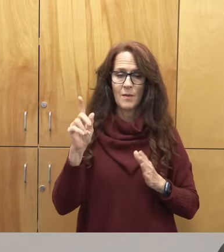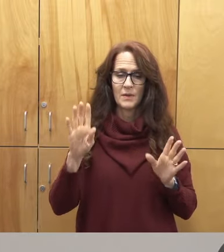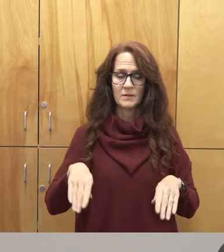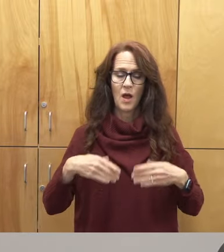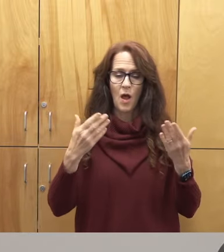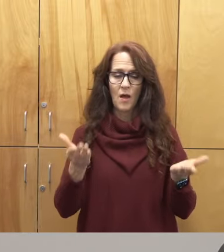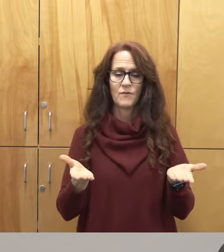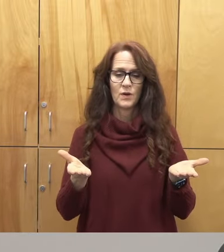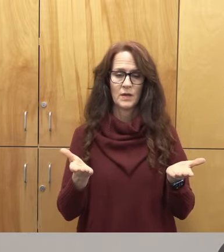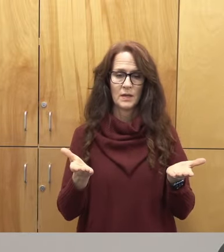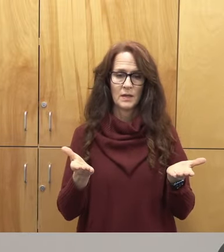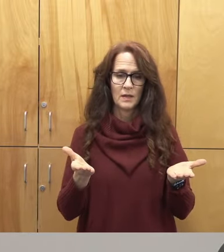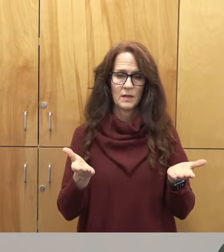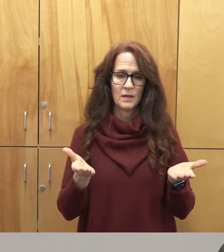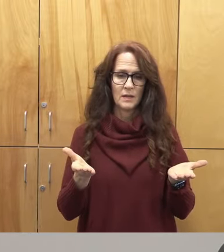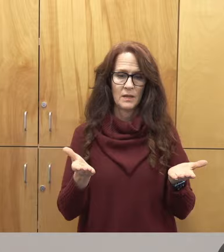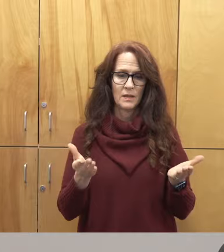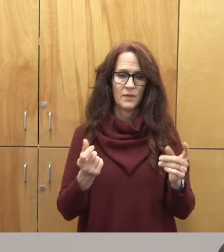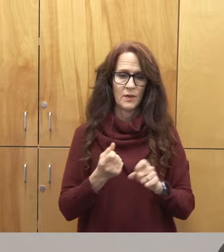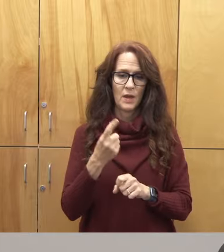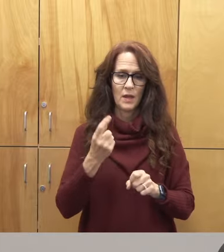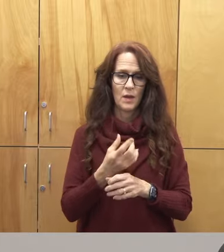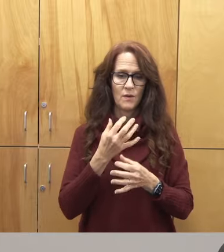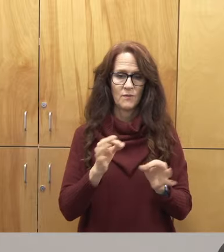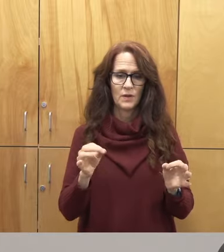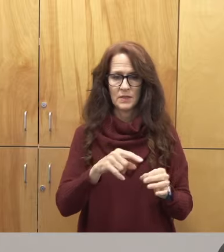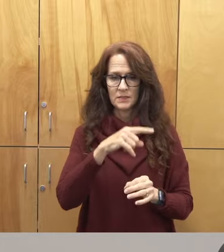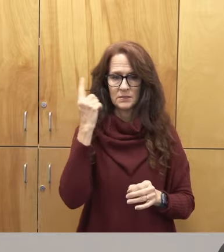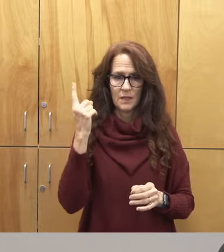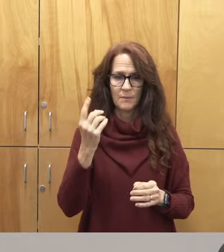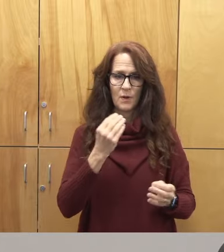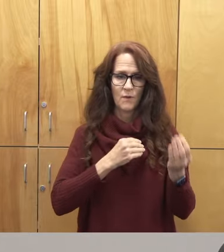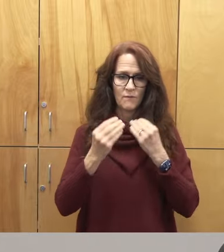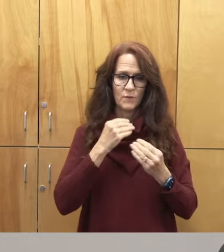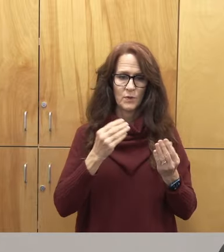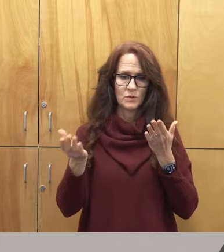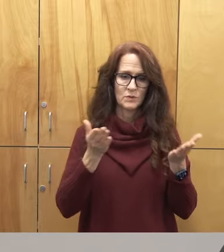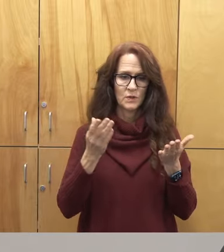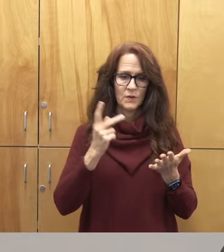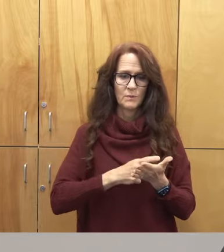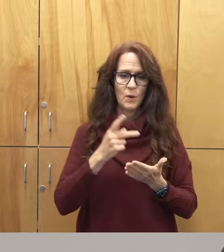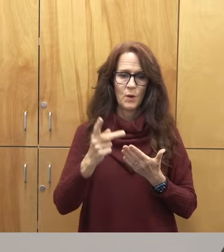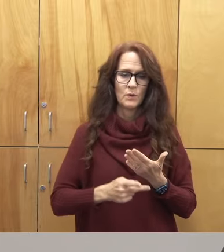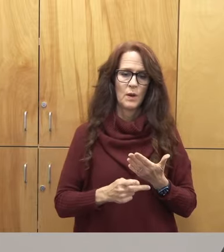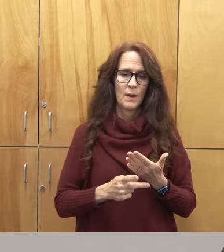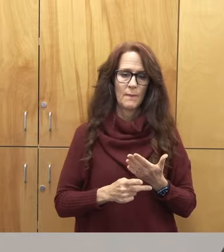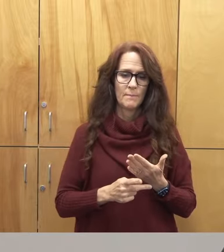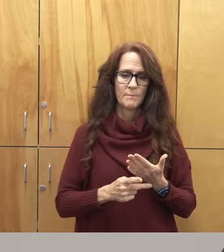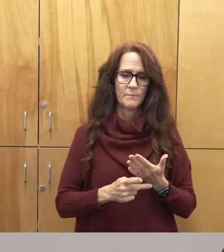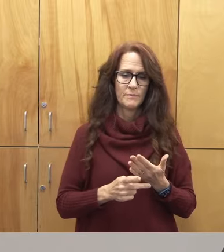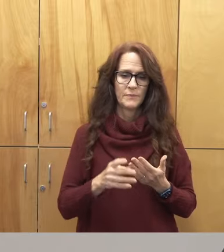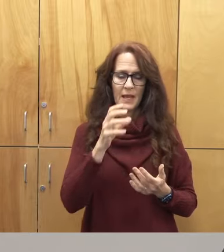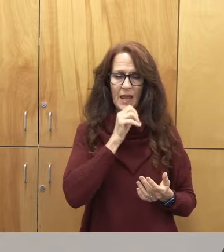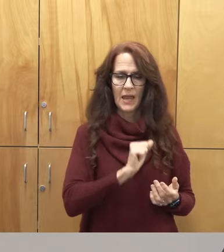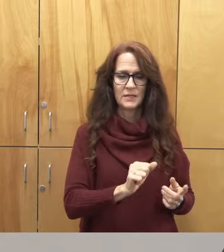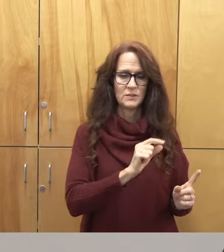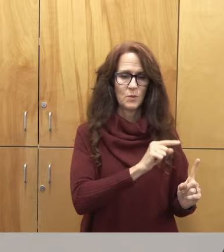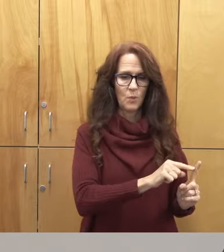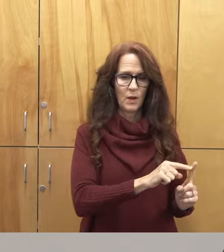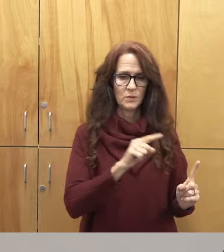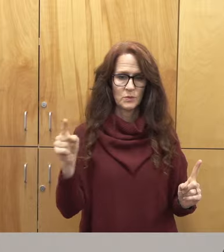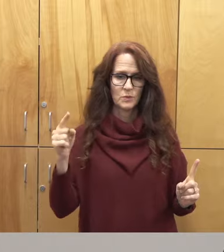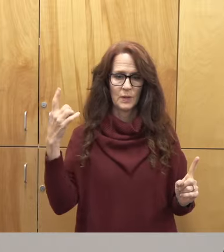offering their annual free summer food service program. Ages 1 through